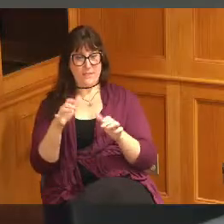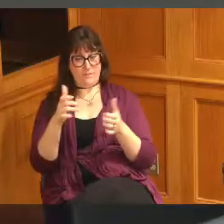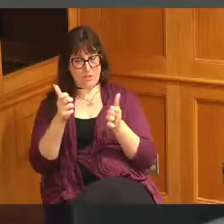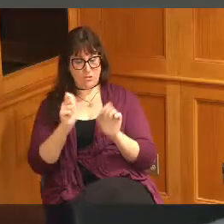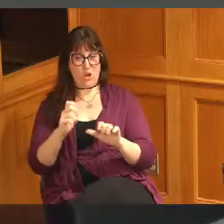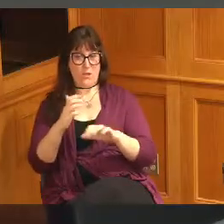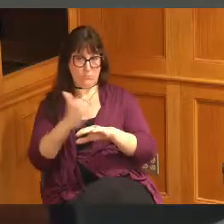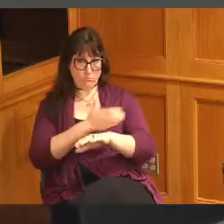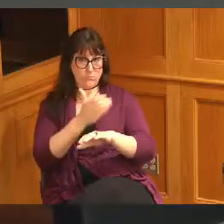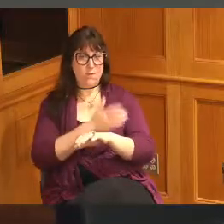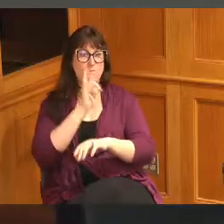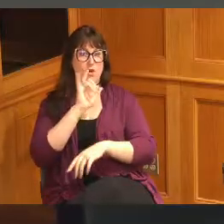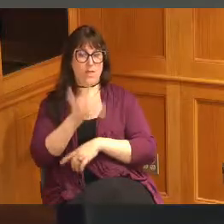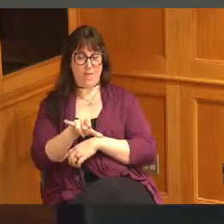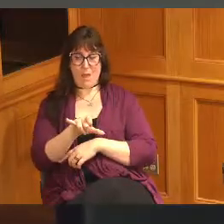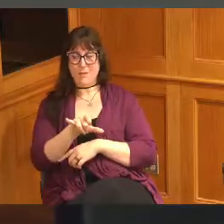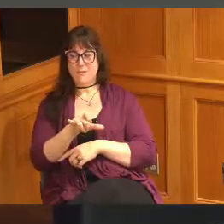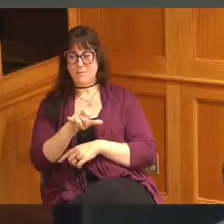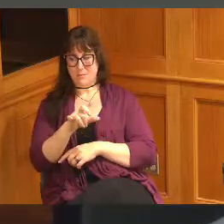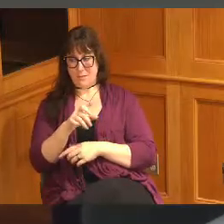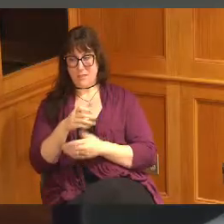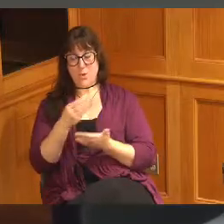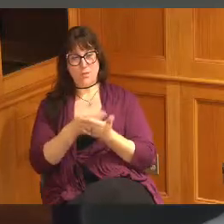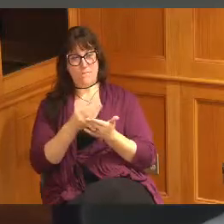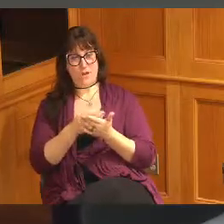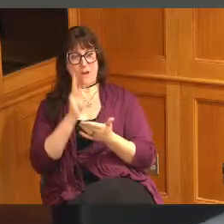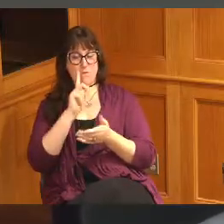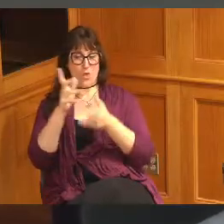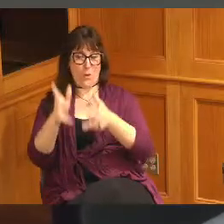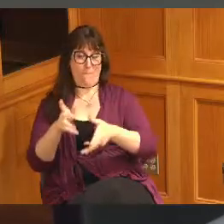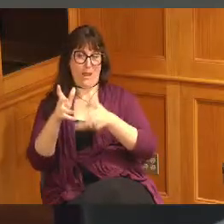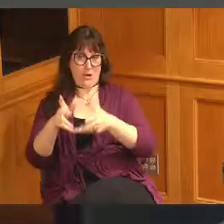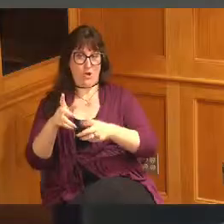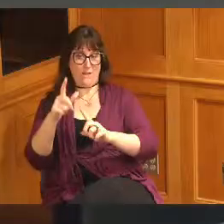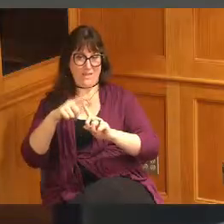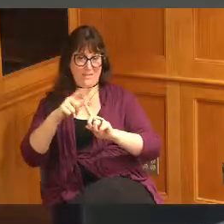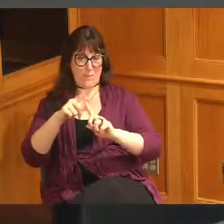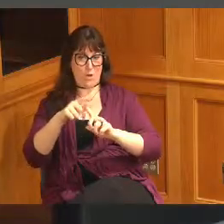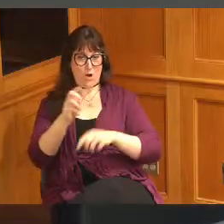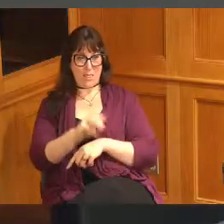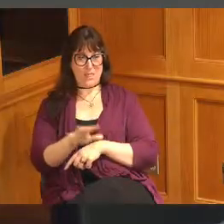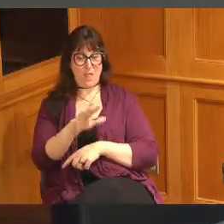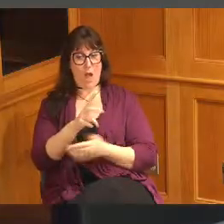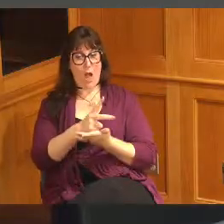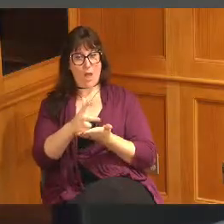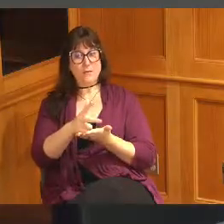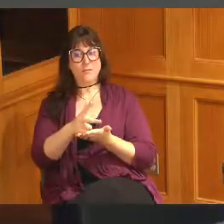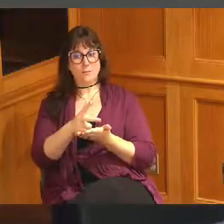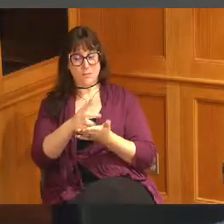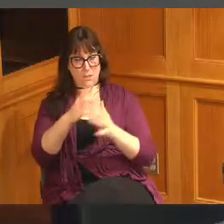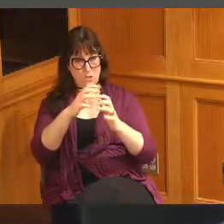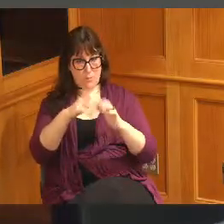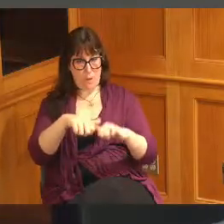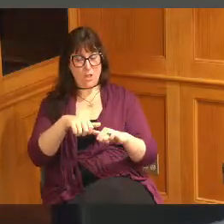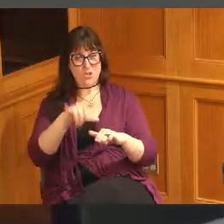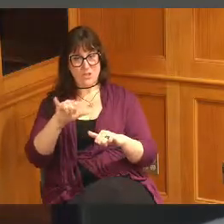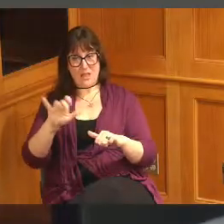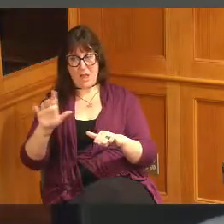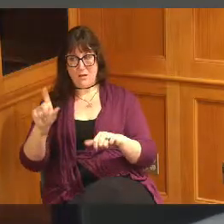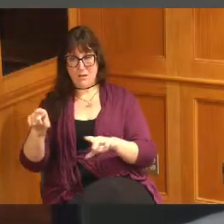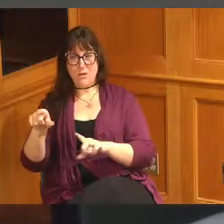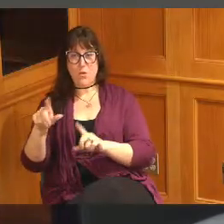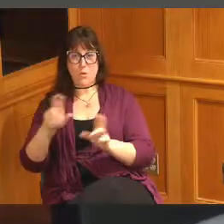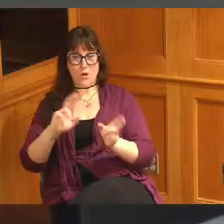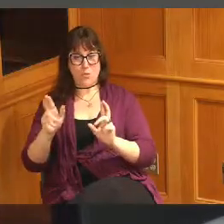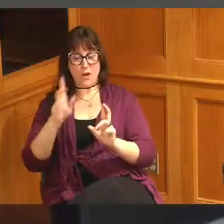on. This appropriates funding for the remainder of the temporary lot to be constructed on that site. We've demolished the site. We're actually getting